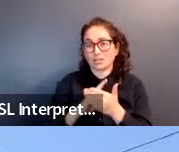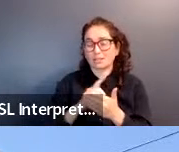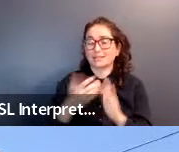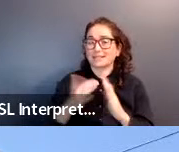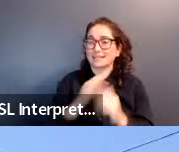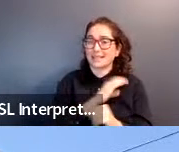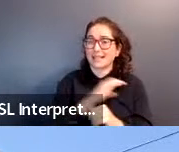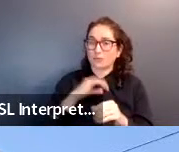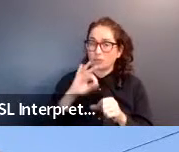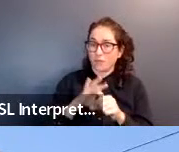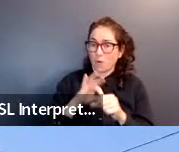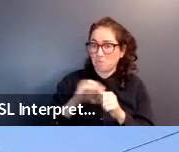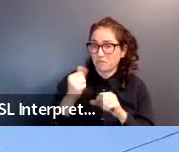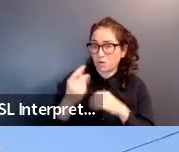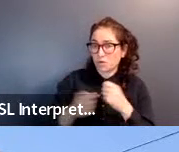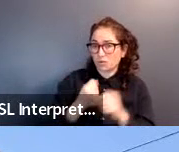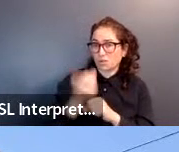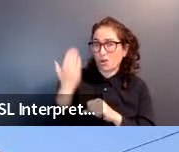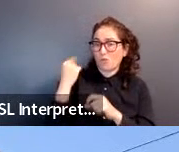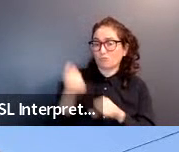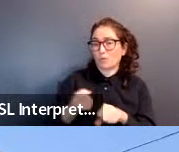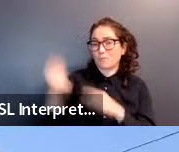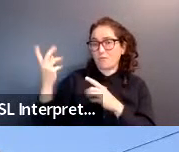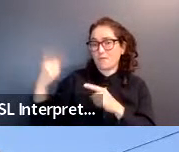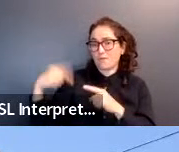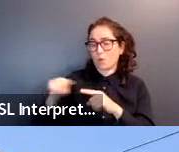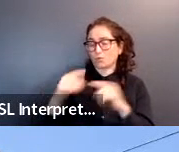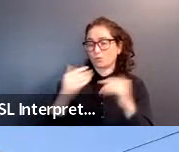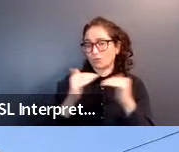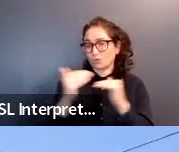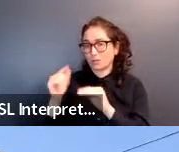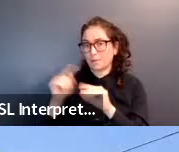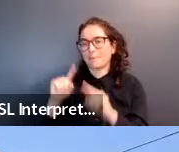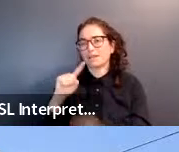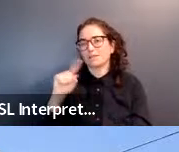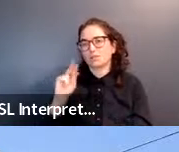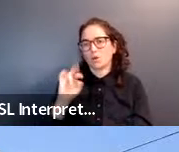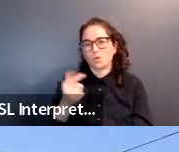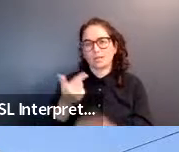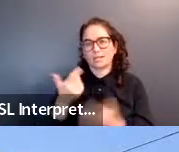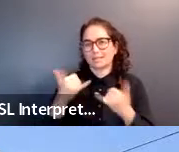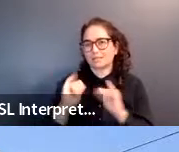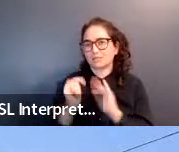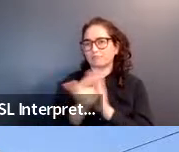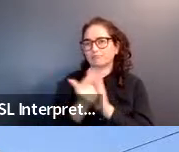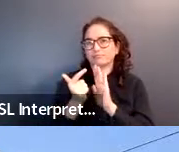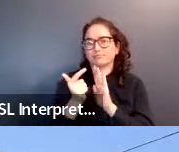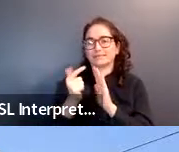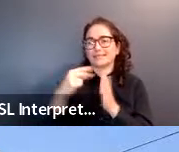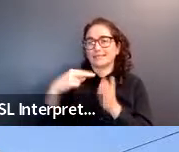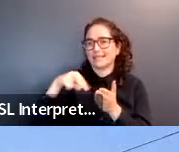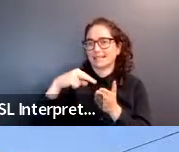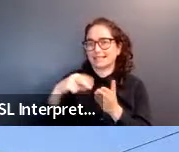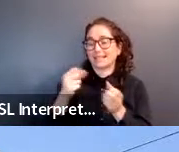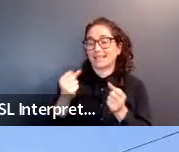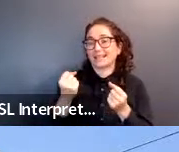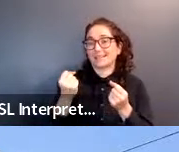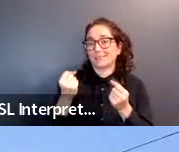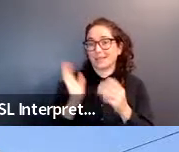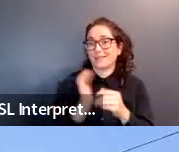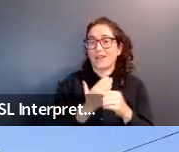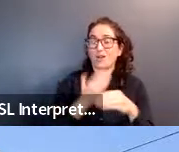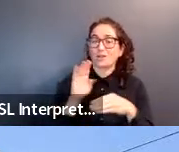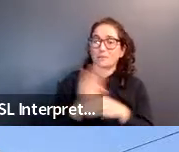years back to remove these restrictions. But our zoning still prohibits dancing of any kind in many of our commercial